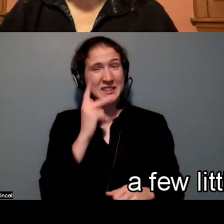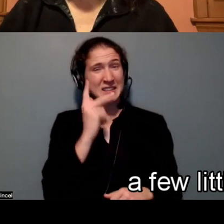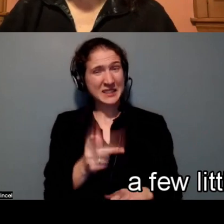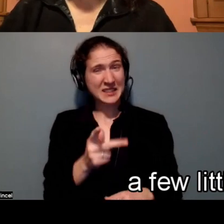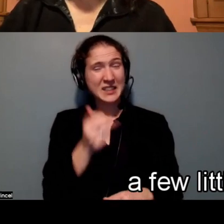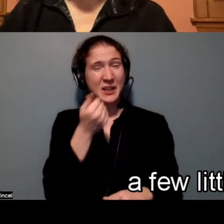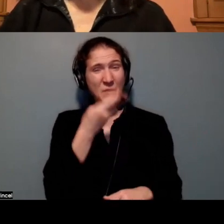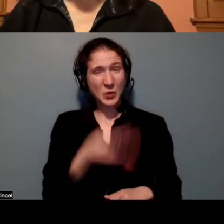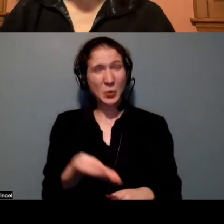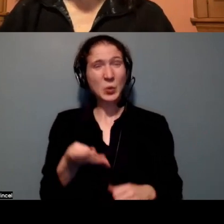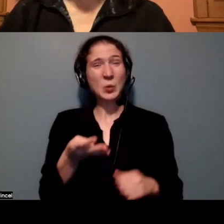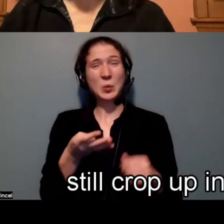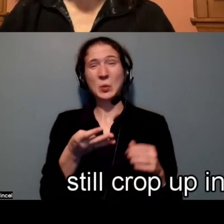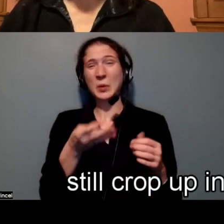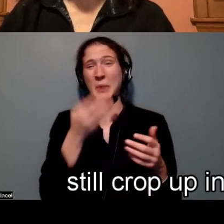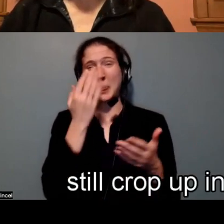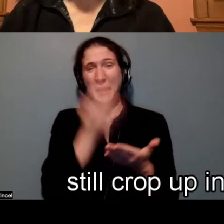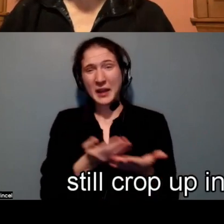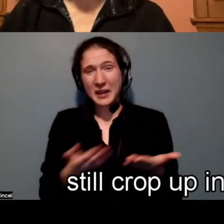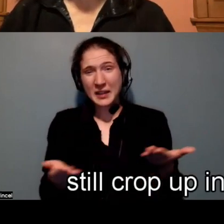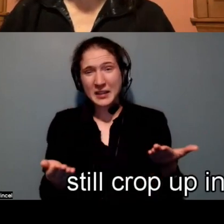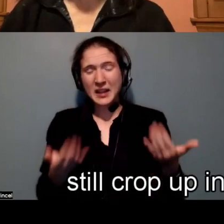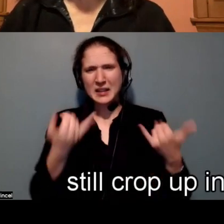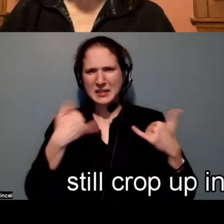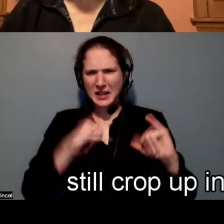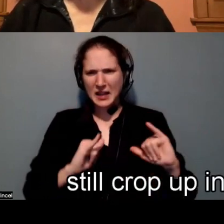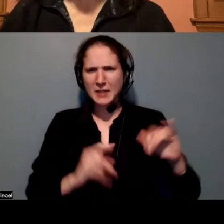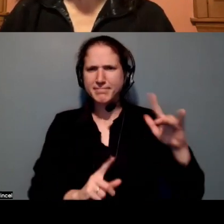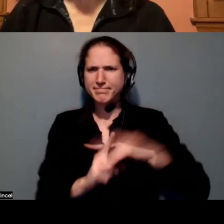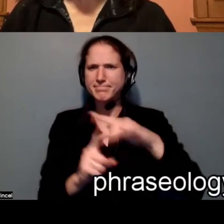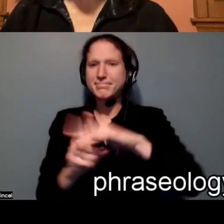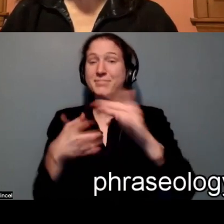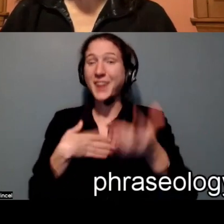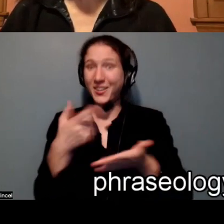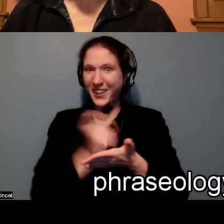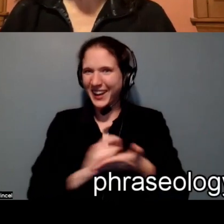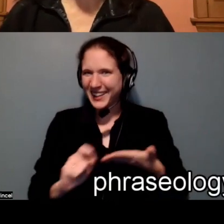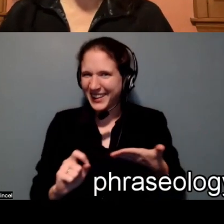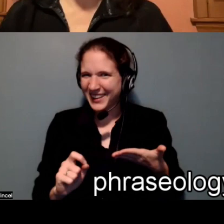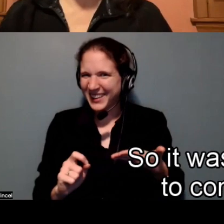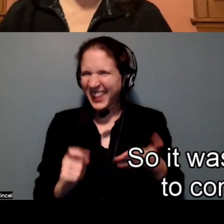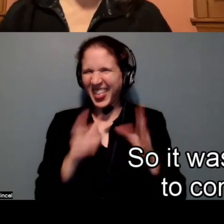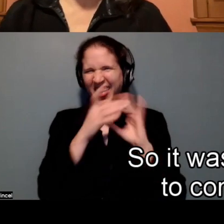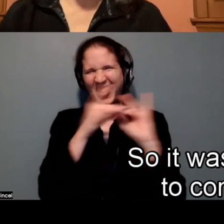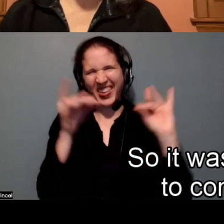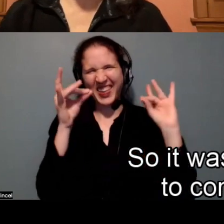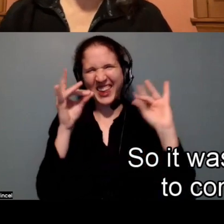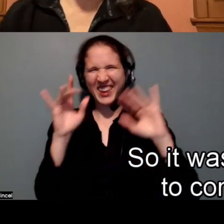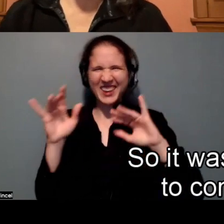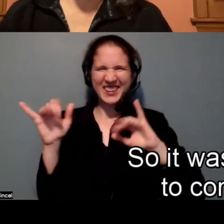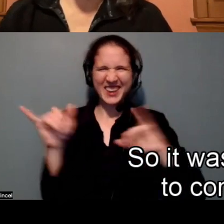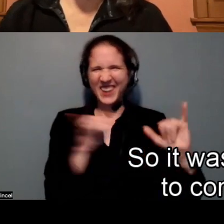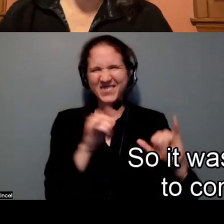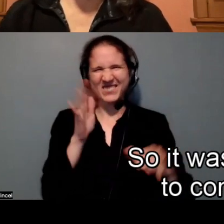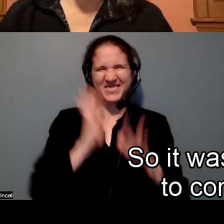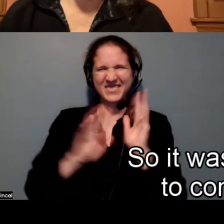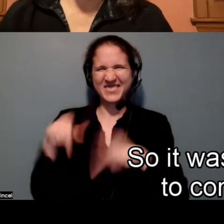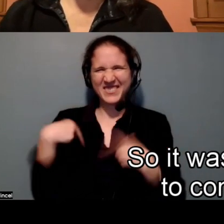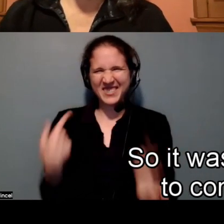little things that still crop up in my writing, a little phraseology here and there. So it was a great